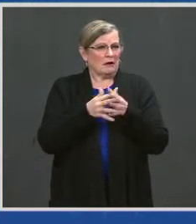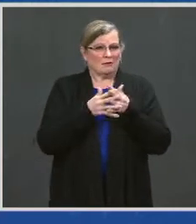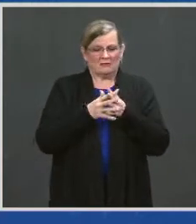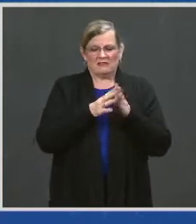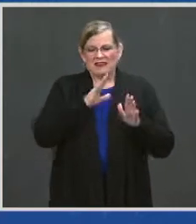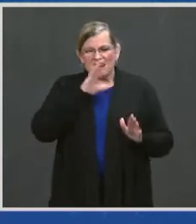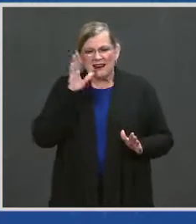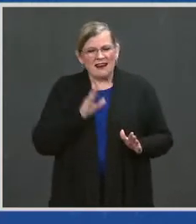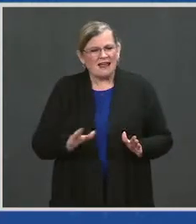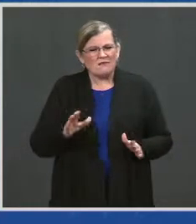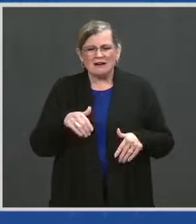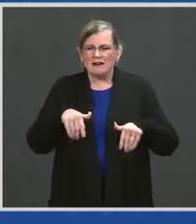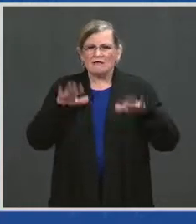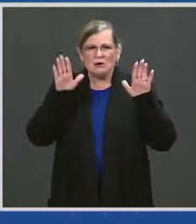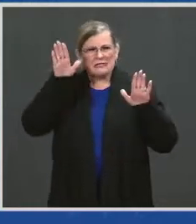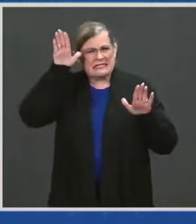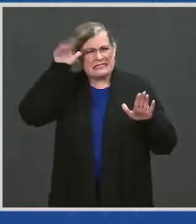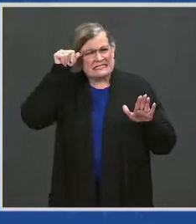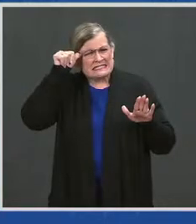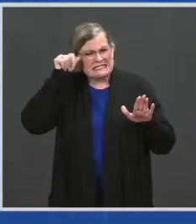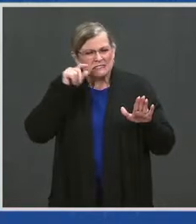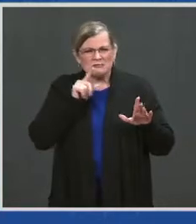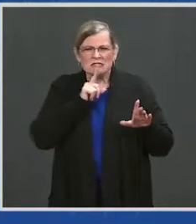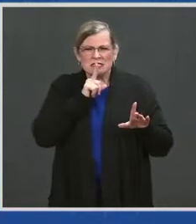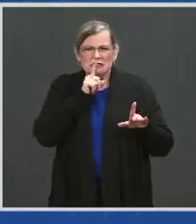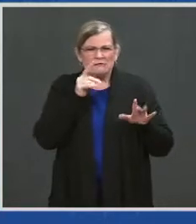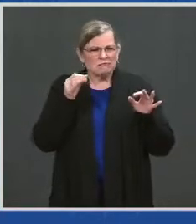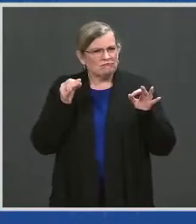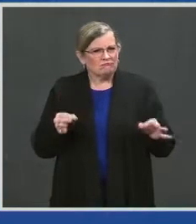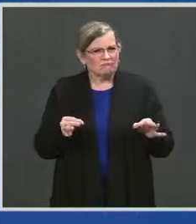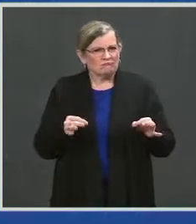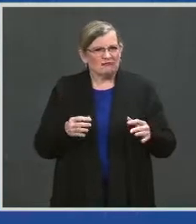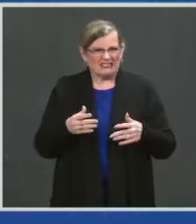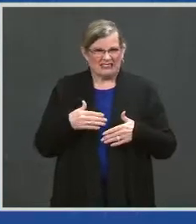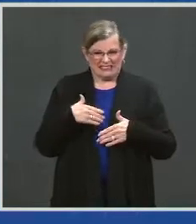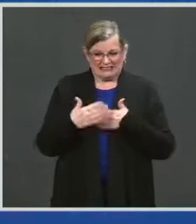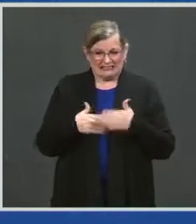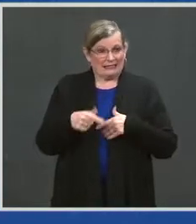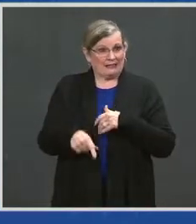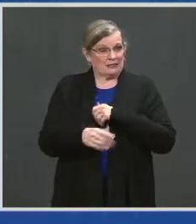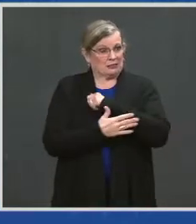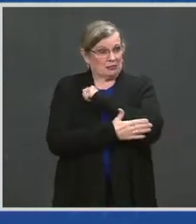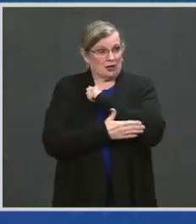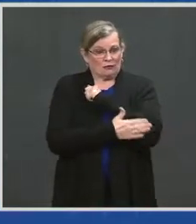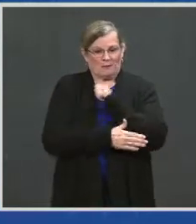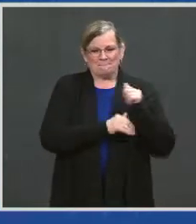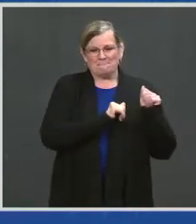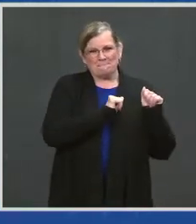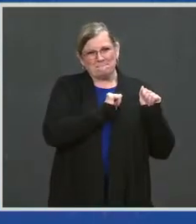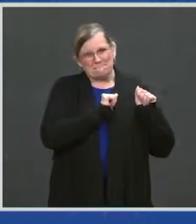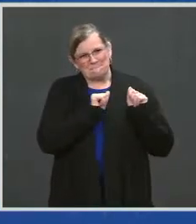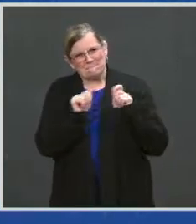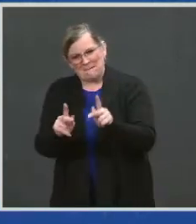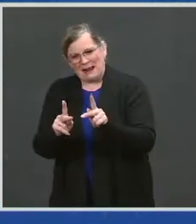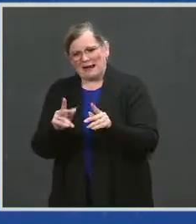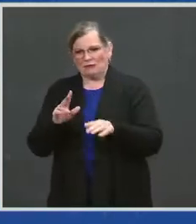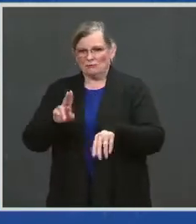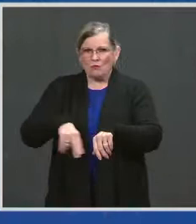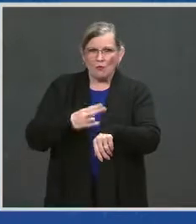country back on track, as well as their families. But I think it's also a reflection of two things we're doing